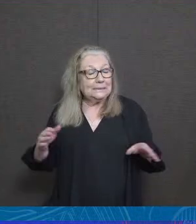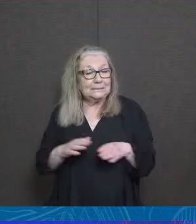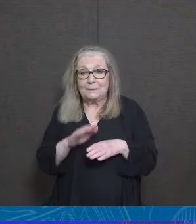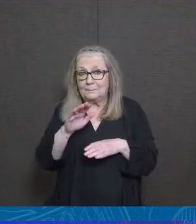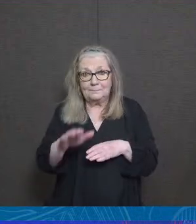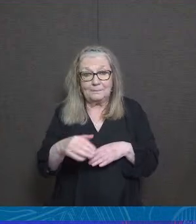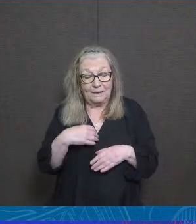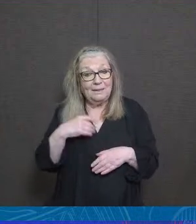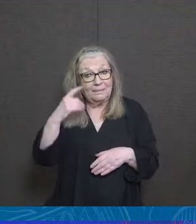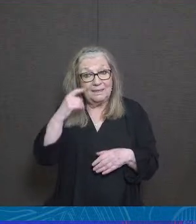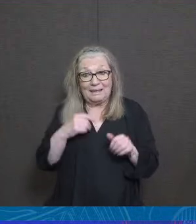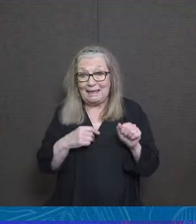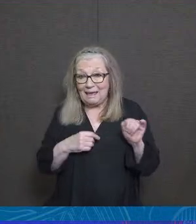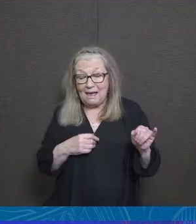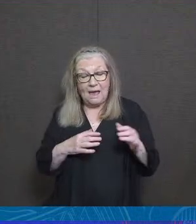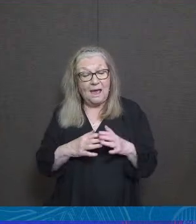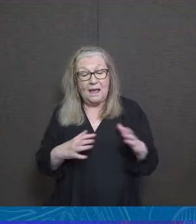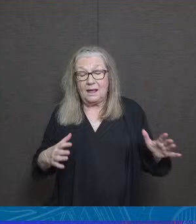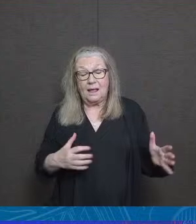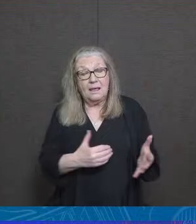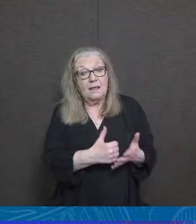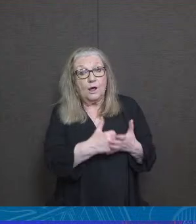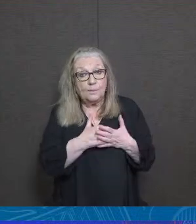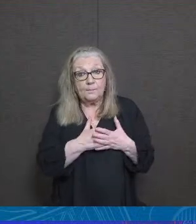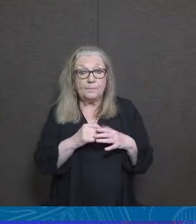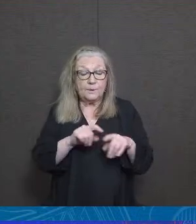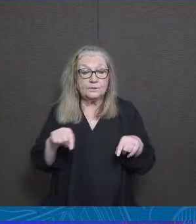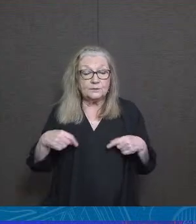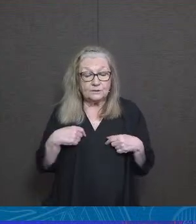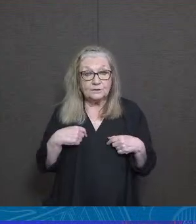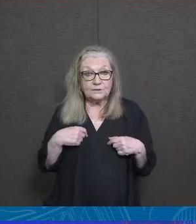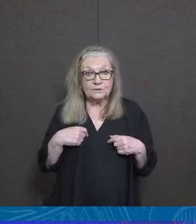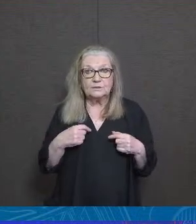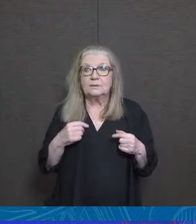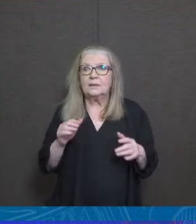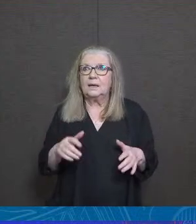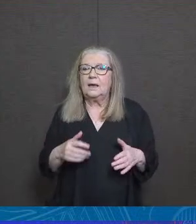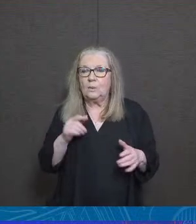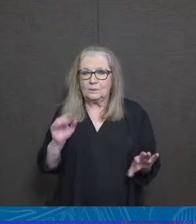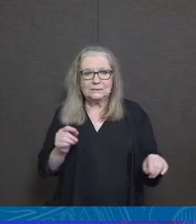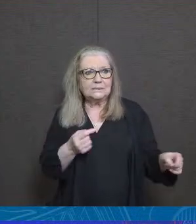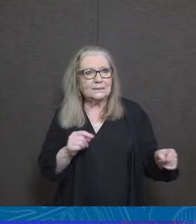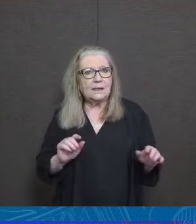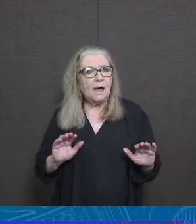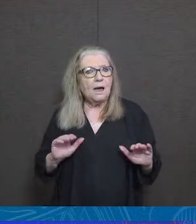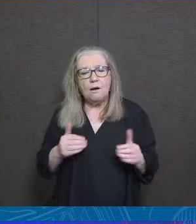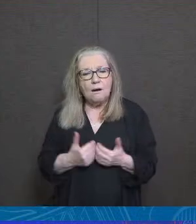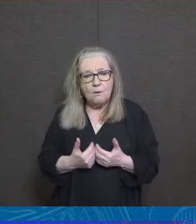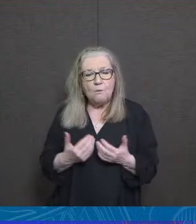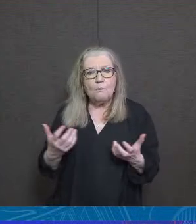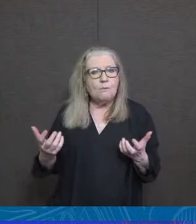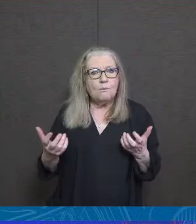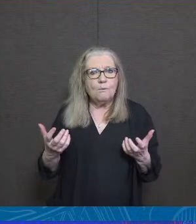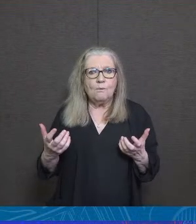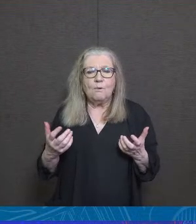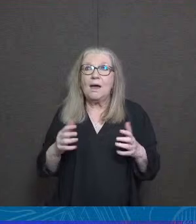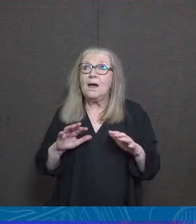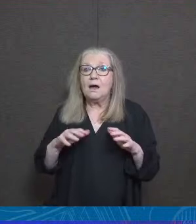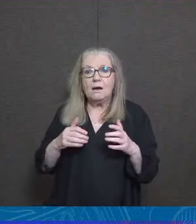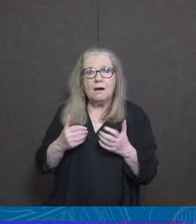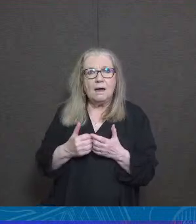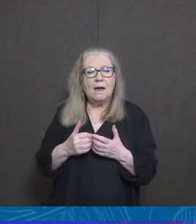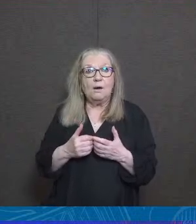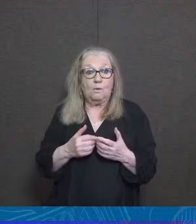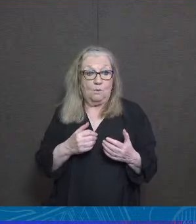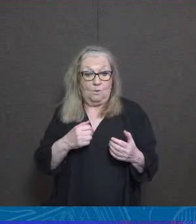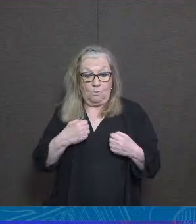great opportunity to help us in that sphere, and we're actually already discussing how basically they will use the research